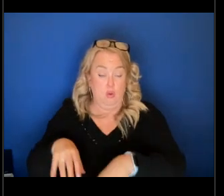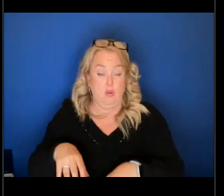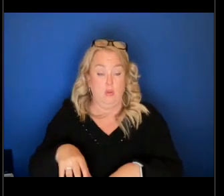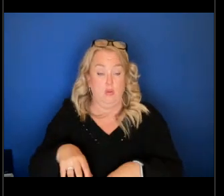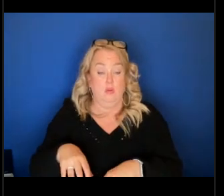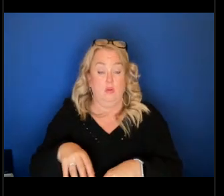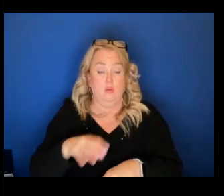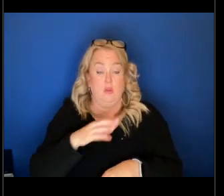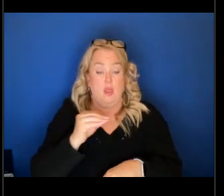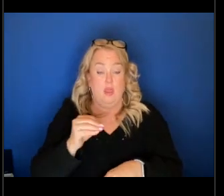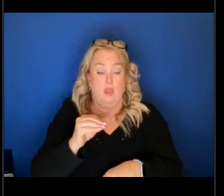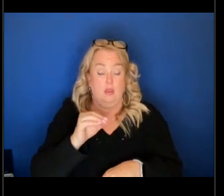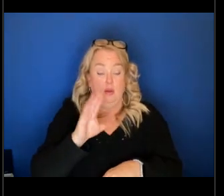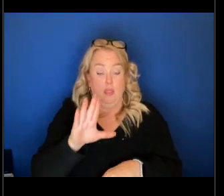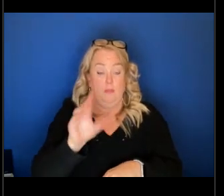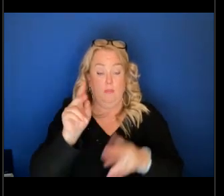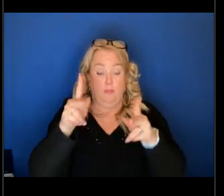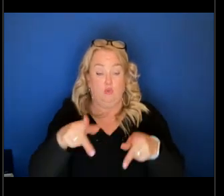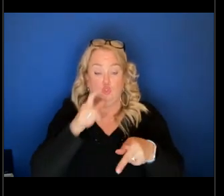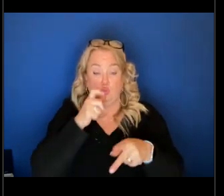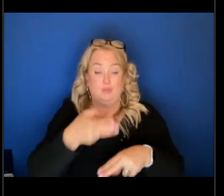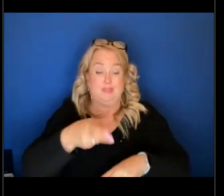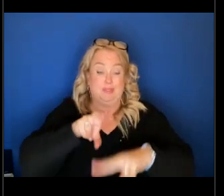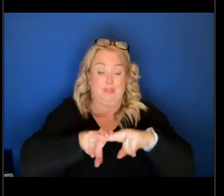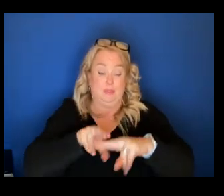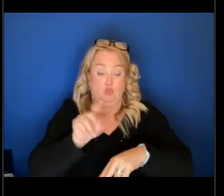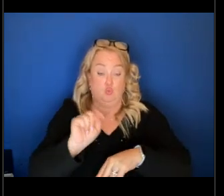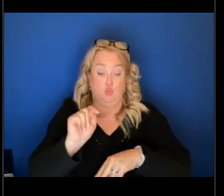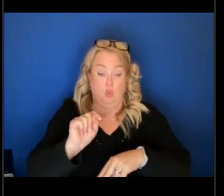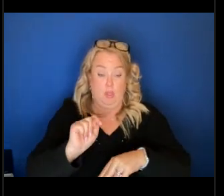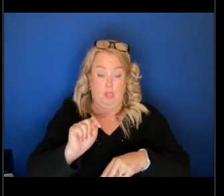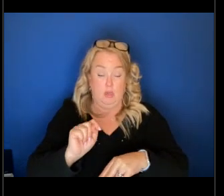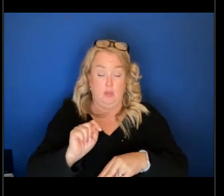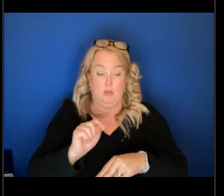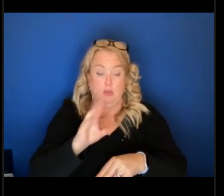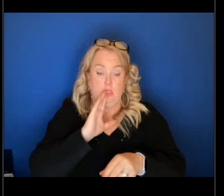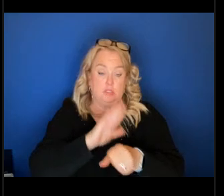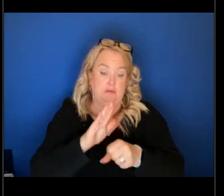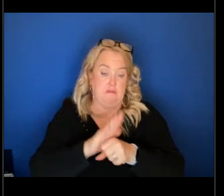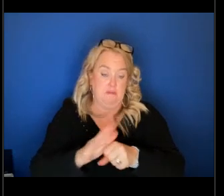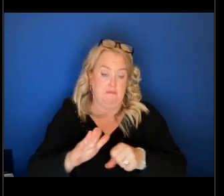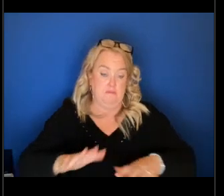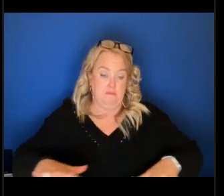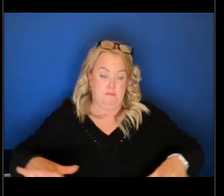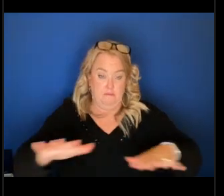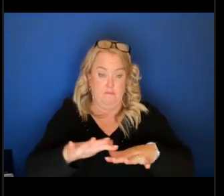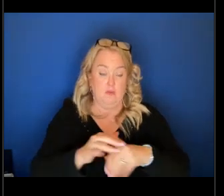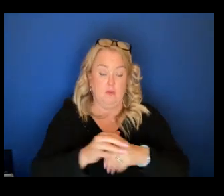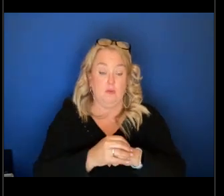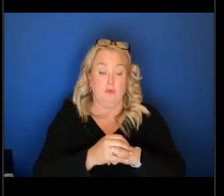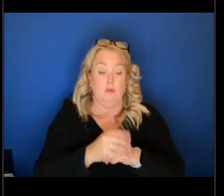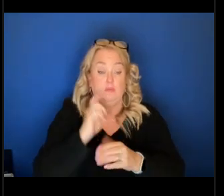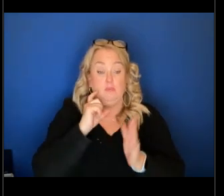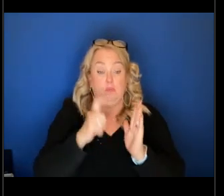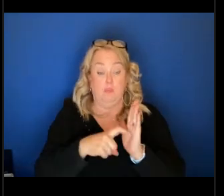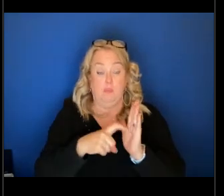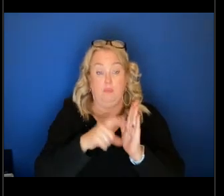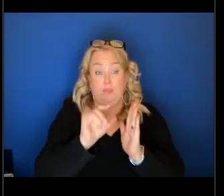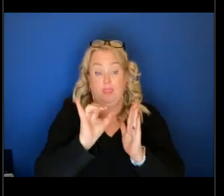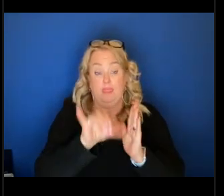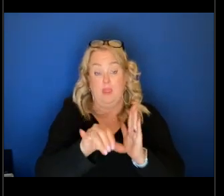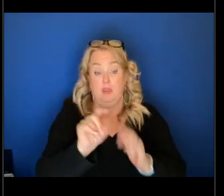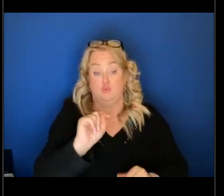shoulders of a person who may be seated on the toilet. Notice that the